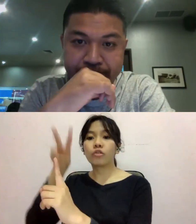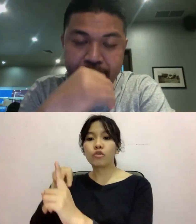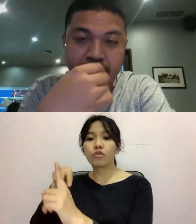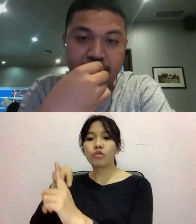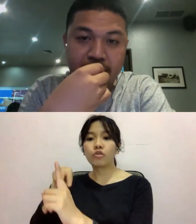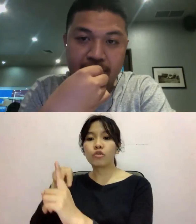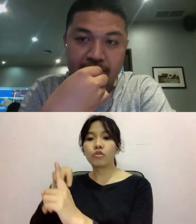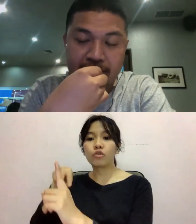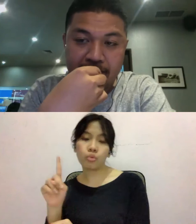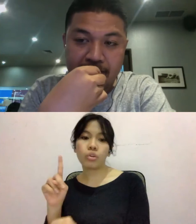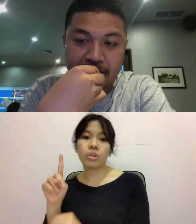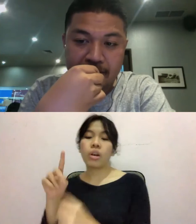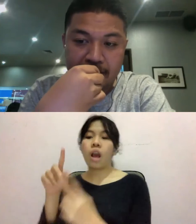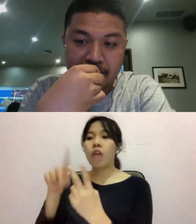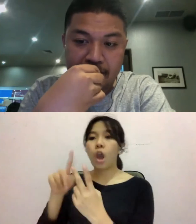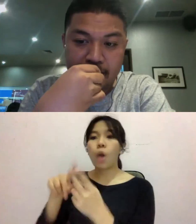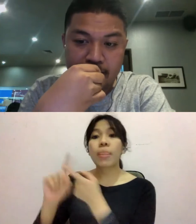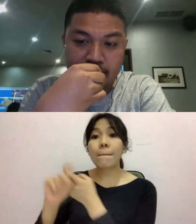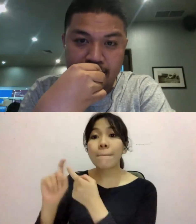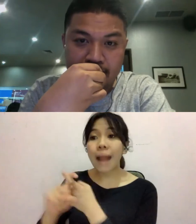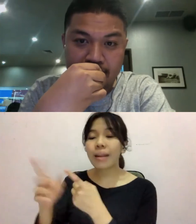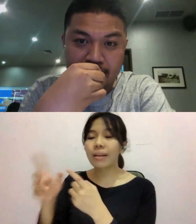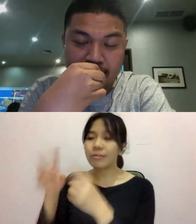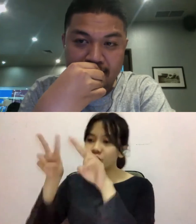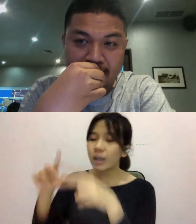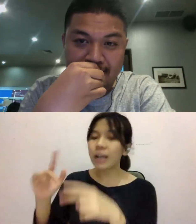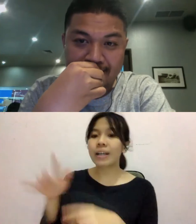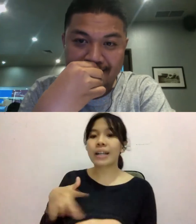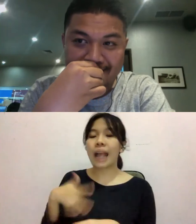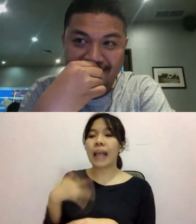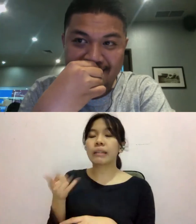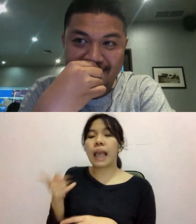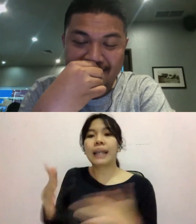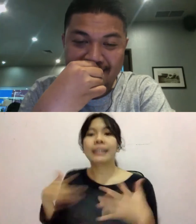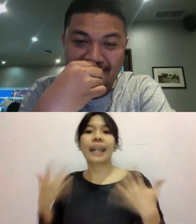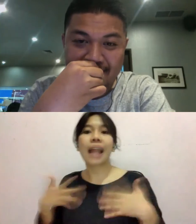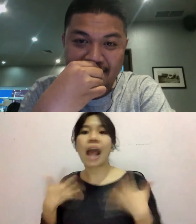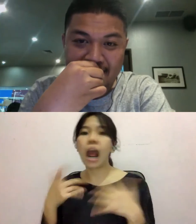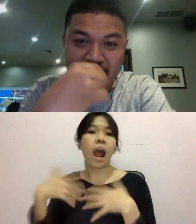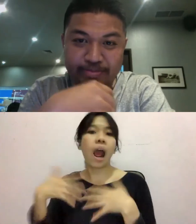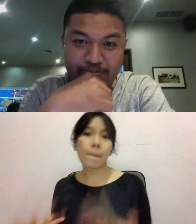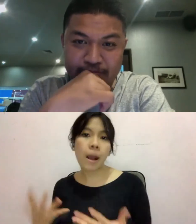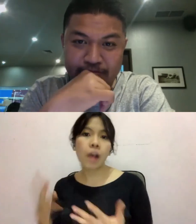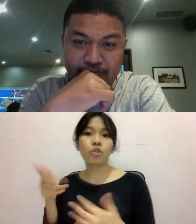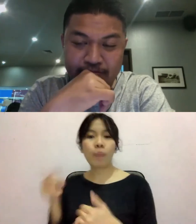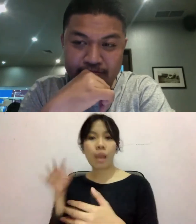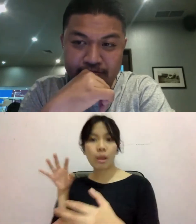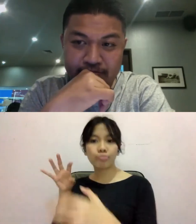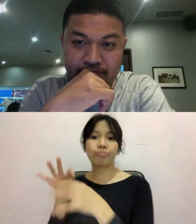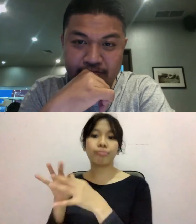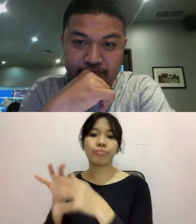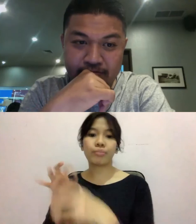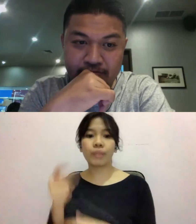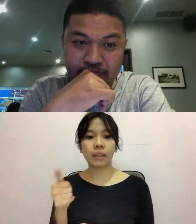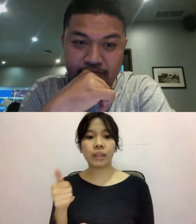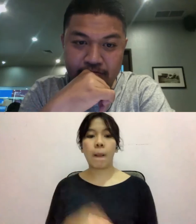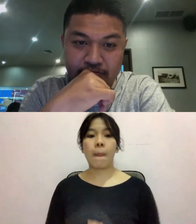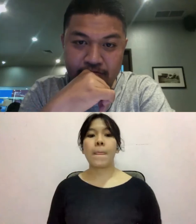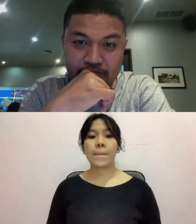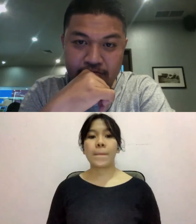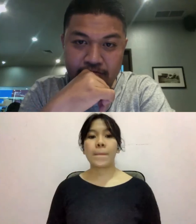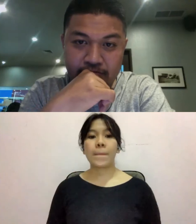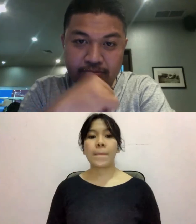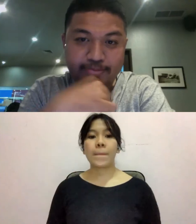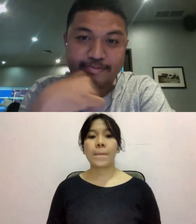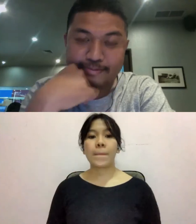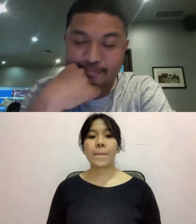order to really give what they really need the most. For example, if I have a friend that his